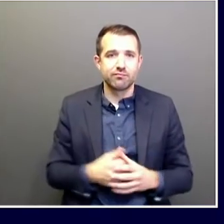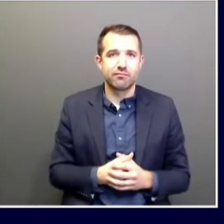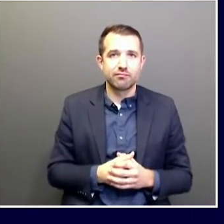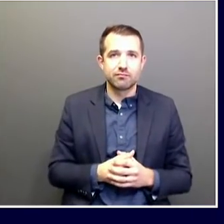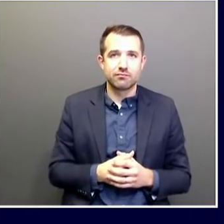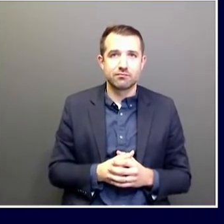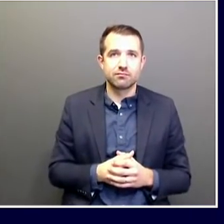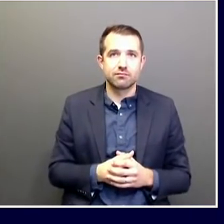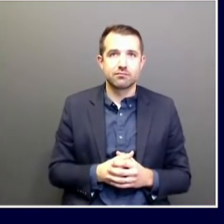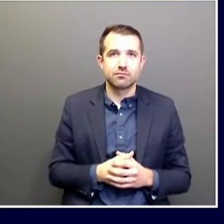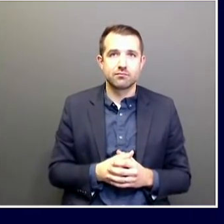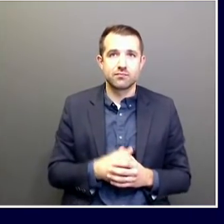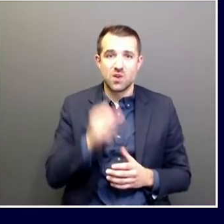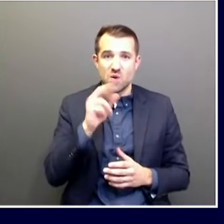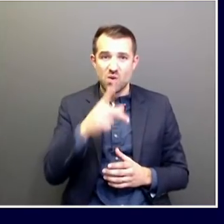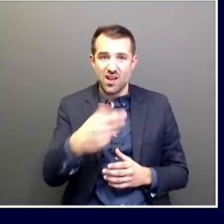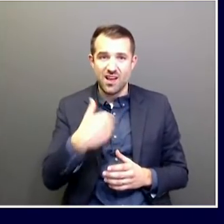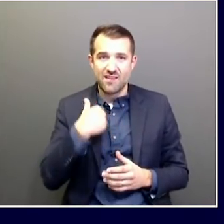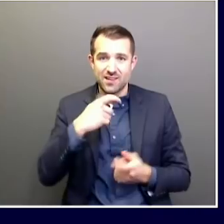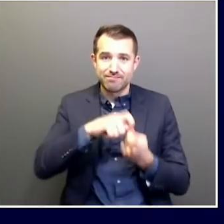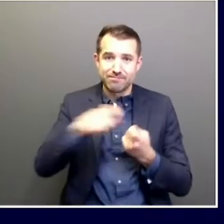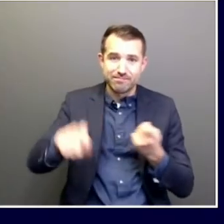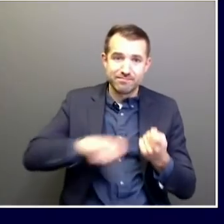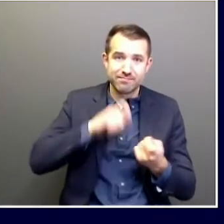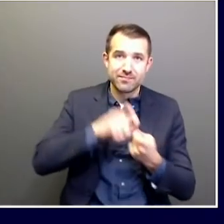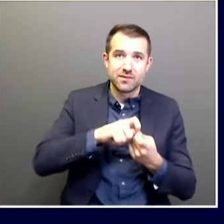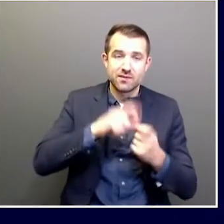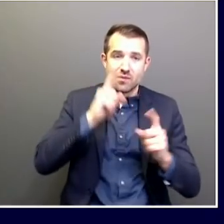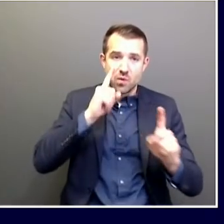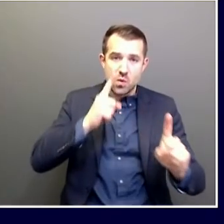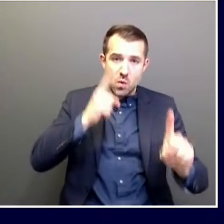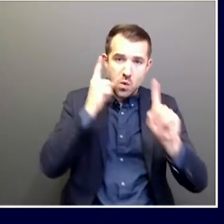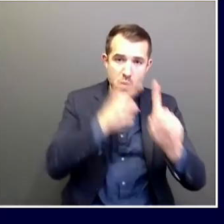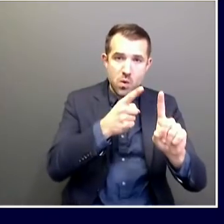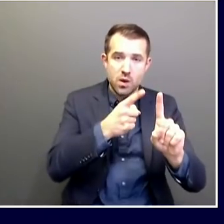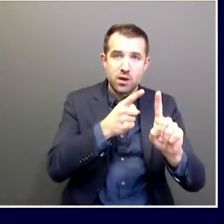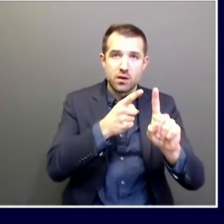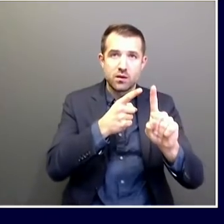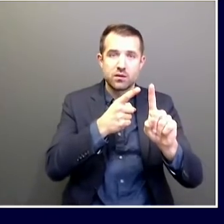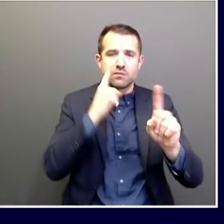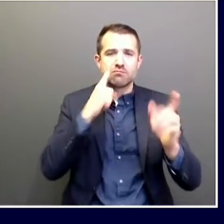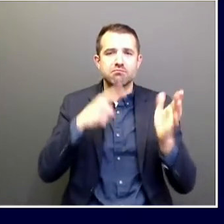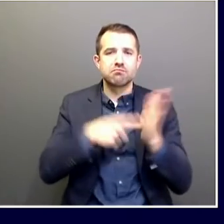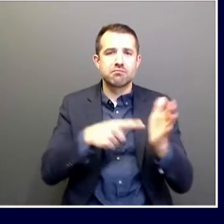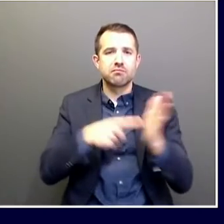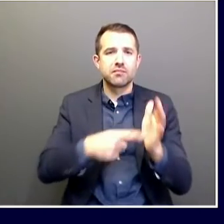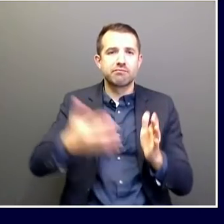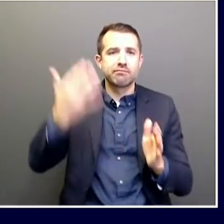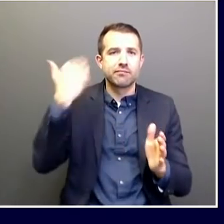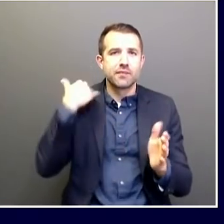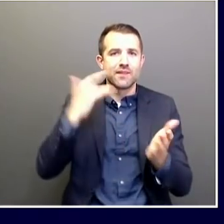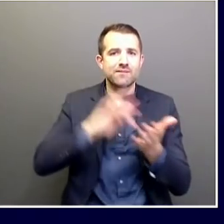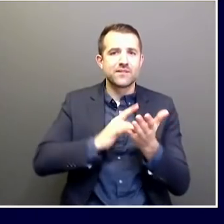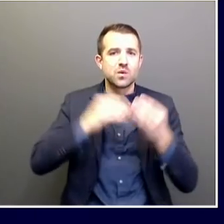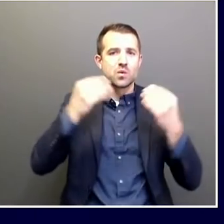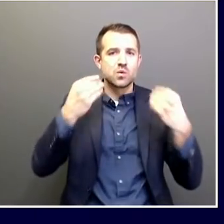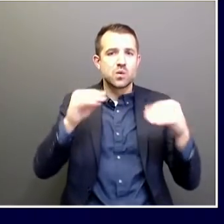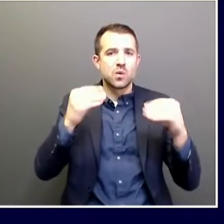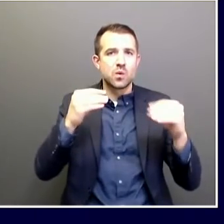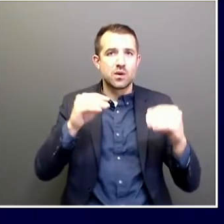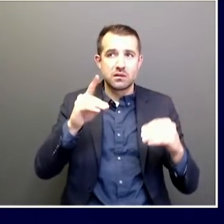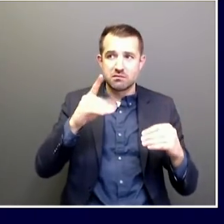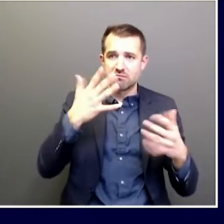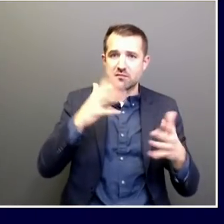that early on in the pandemic, I believe it was the retail pharmacies had been very proactive in helping out with these clinics at